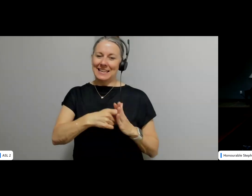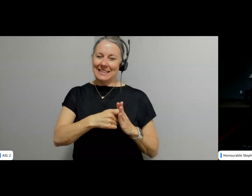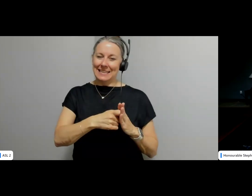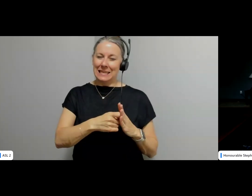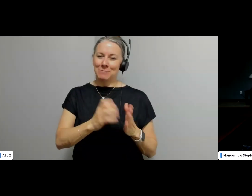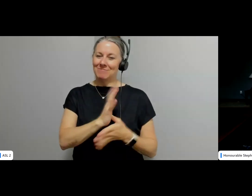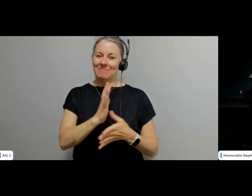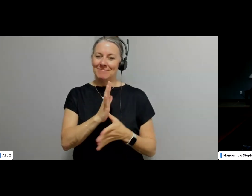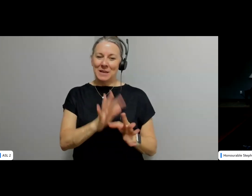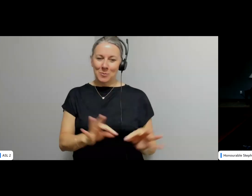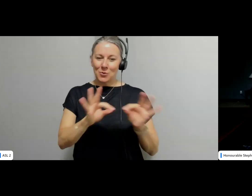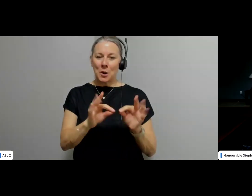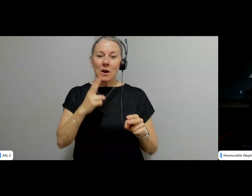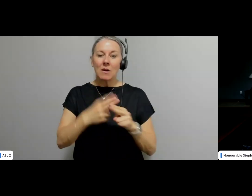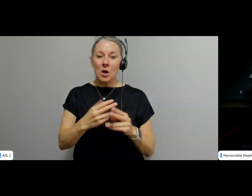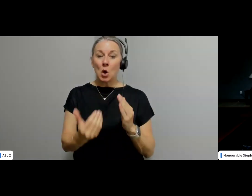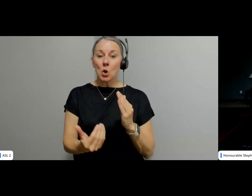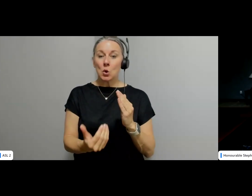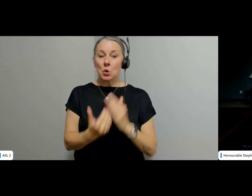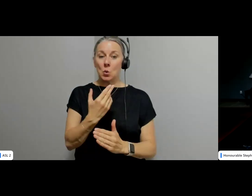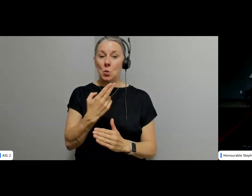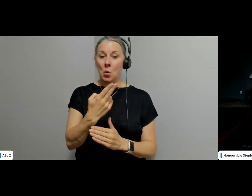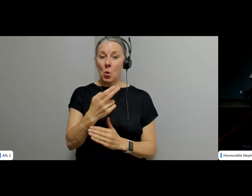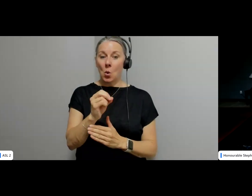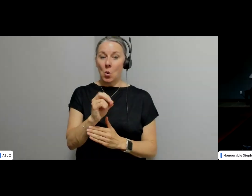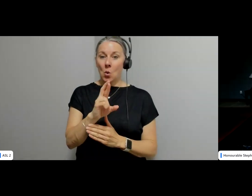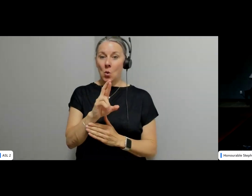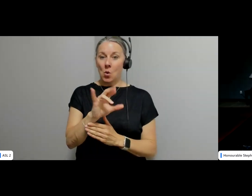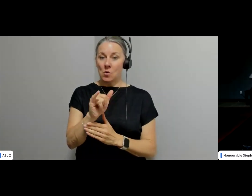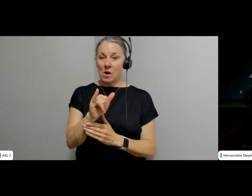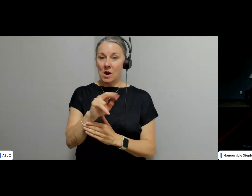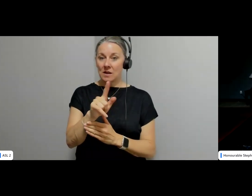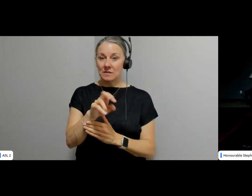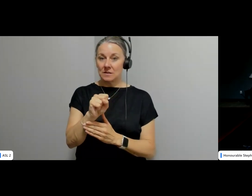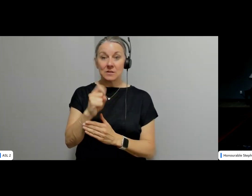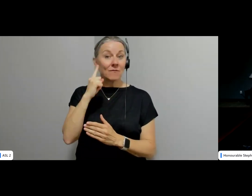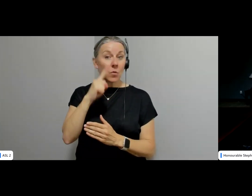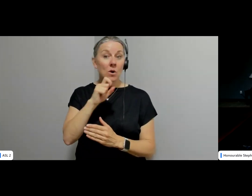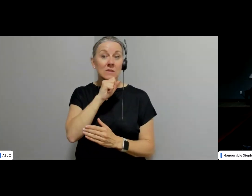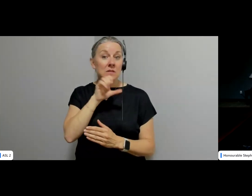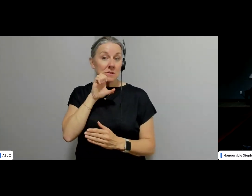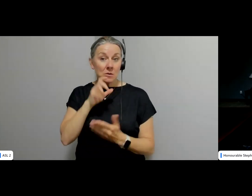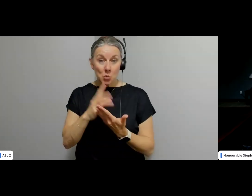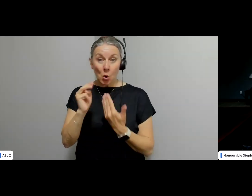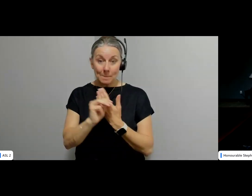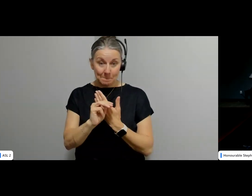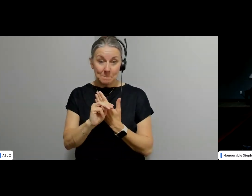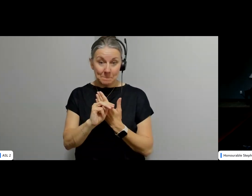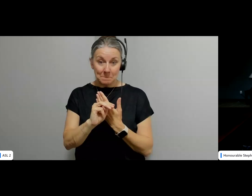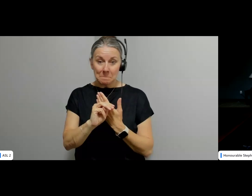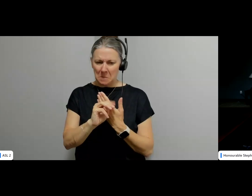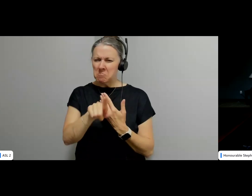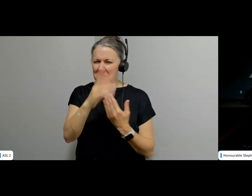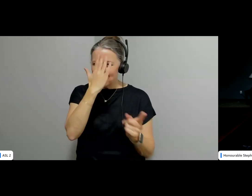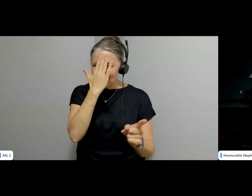New Horizons for Seniors program. And you're probably all quite familiar with it. Applications for the community-based stream. This